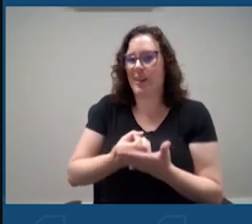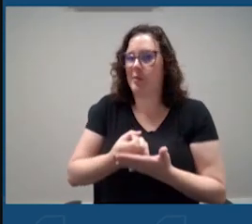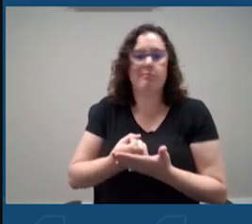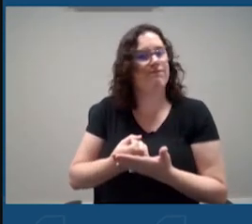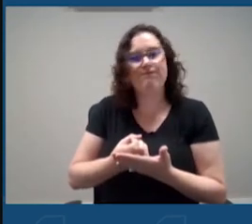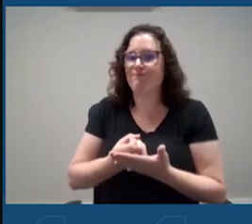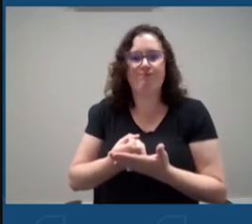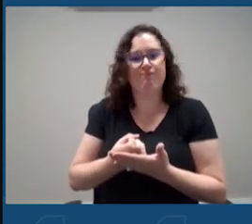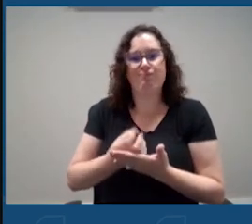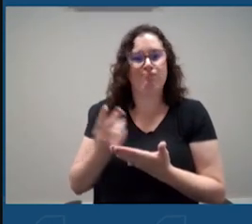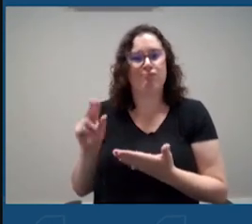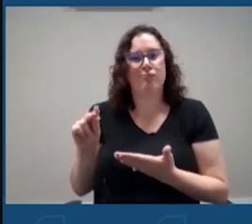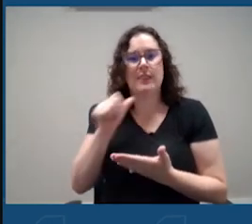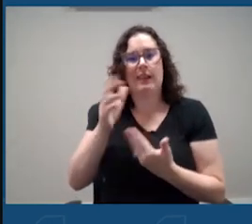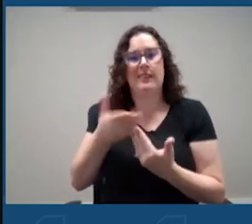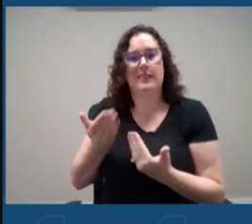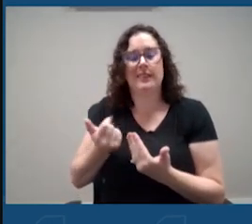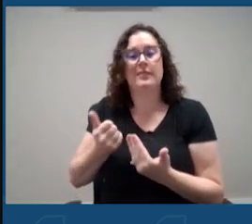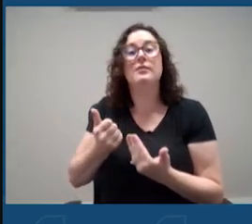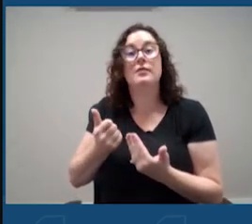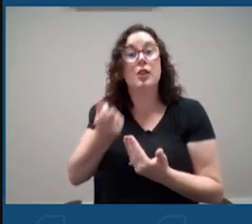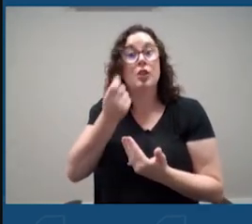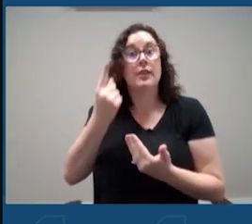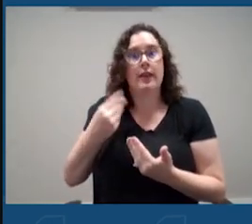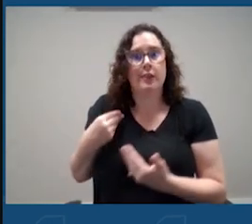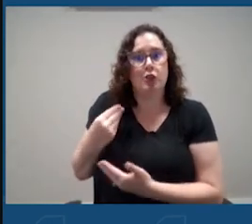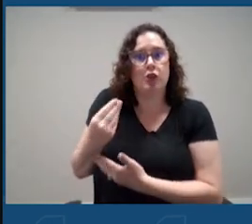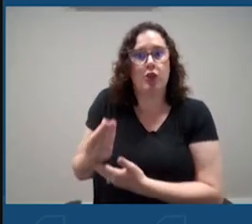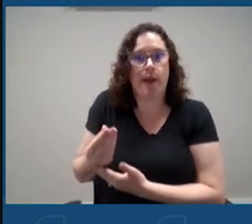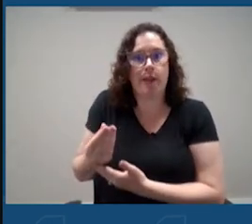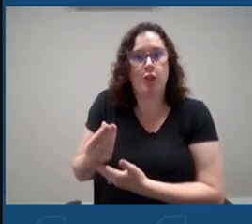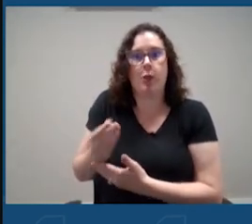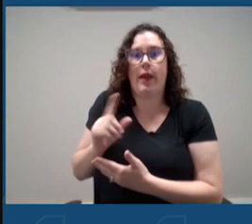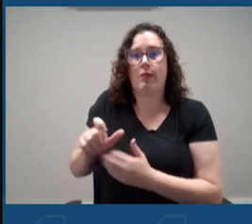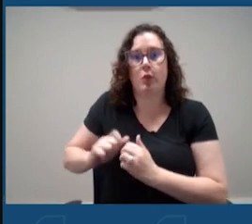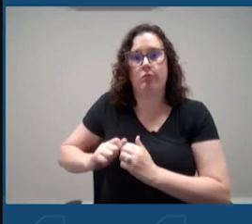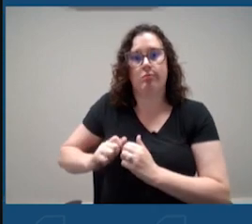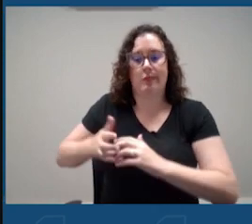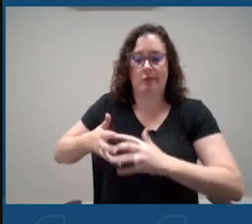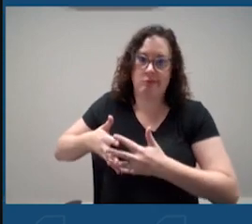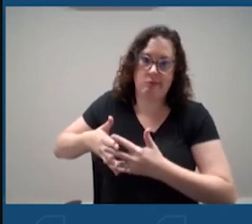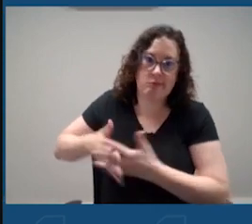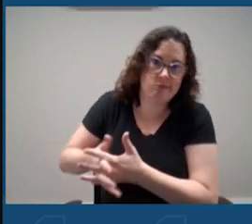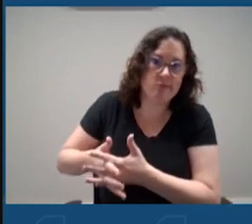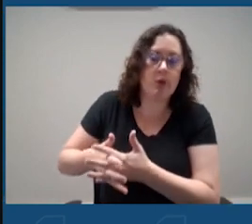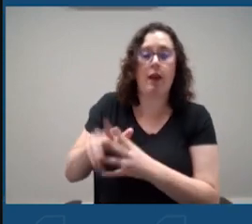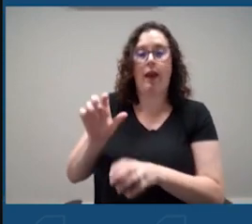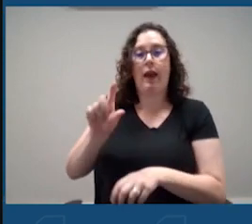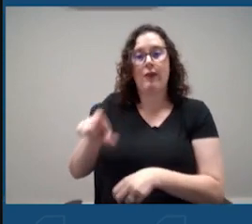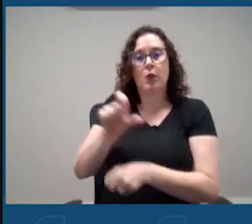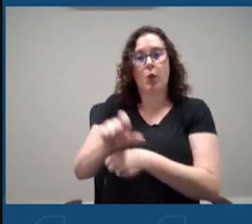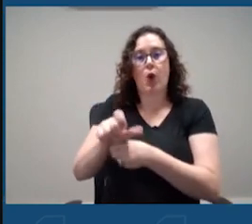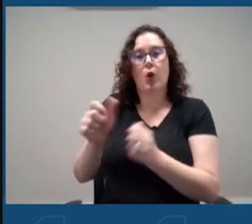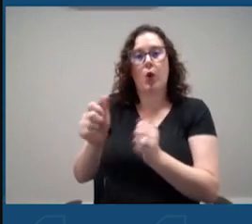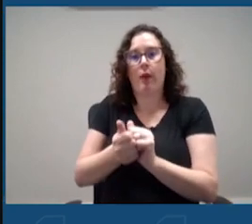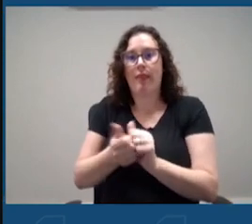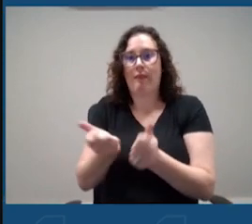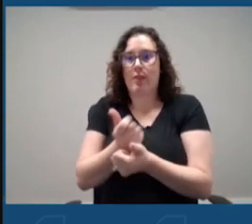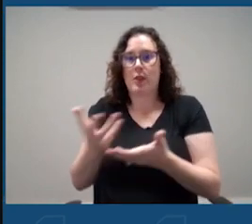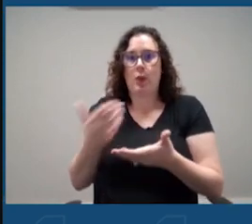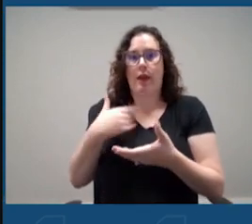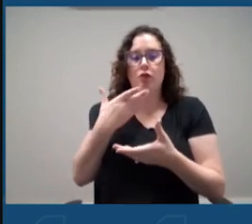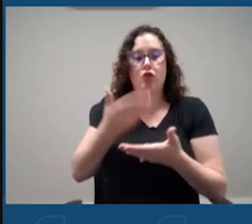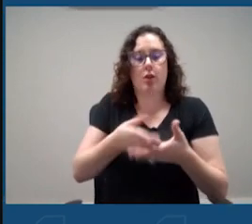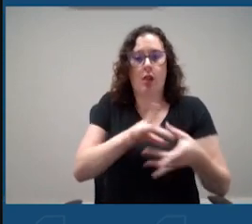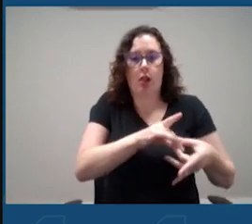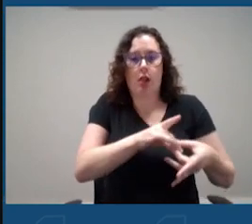economy, in terms of generation in the ground. We have to work with the utilities to have good interconnections and make that process smoother. We are going to need